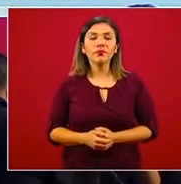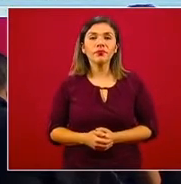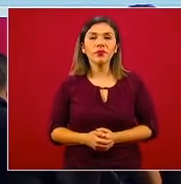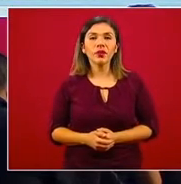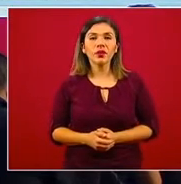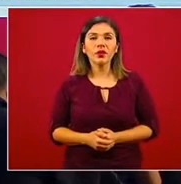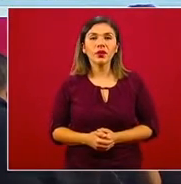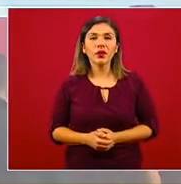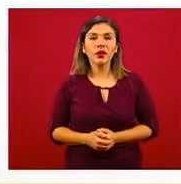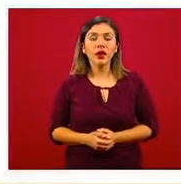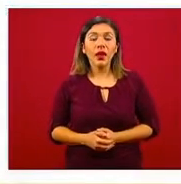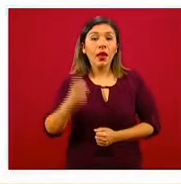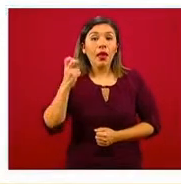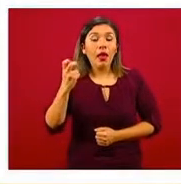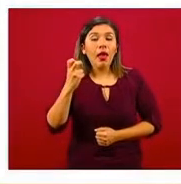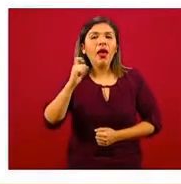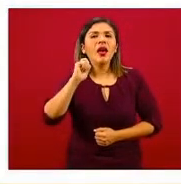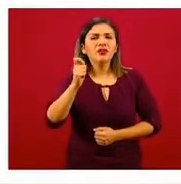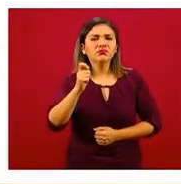Here we see